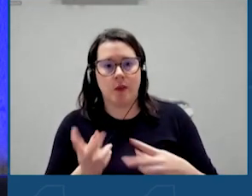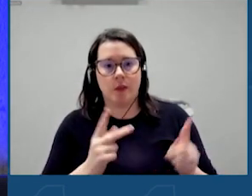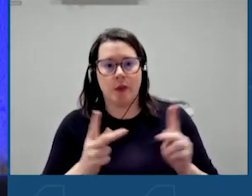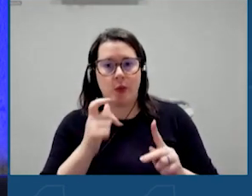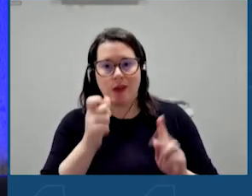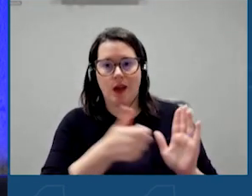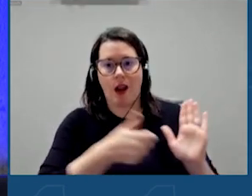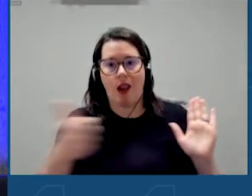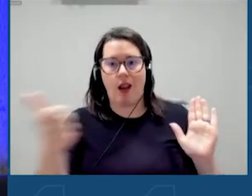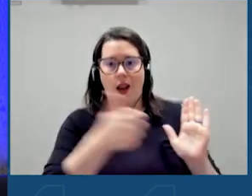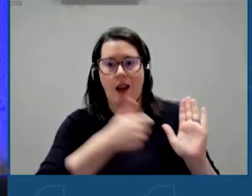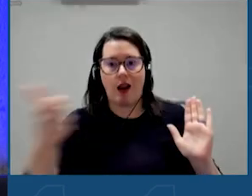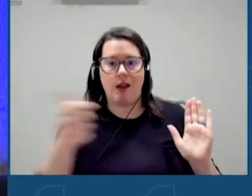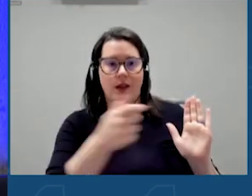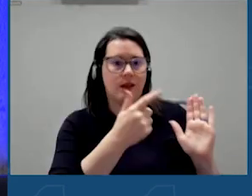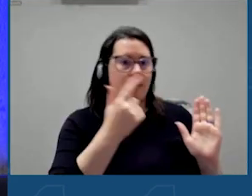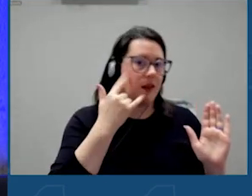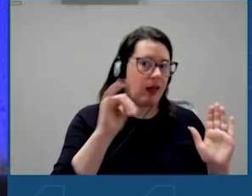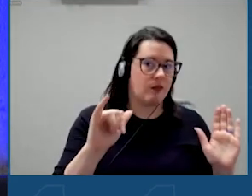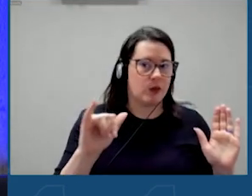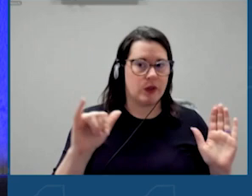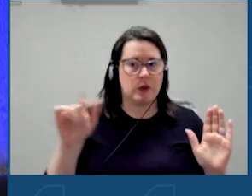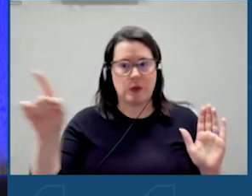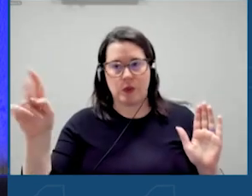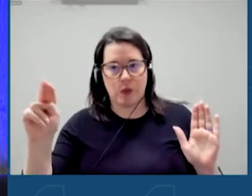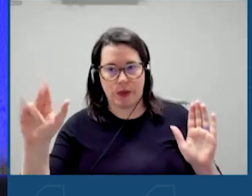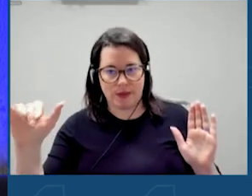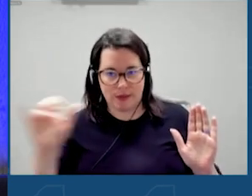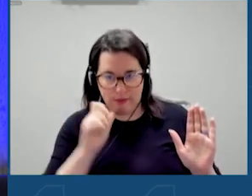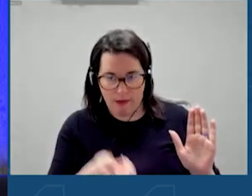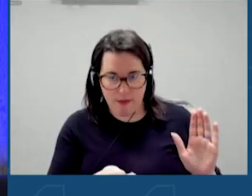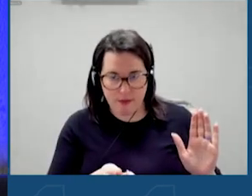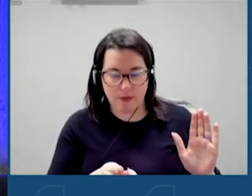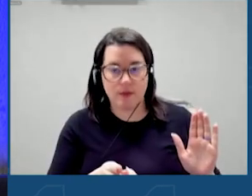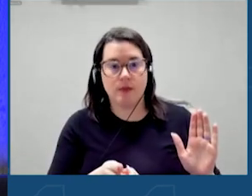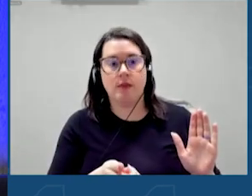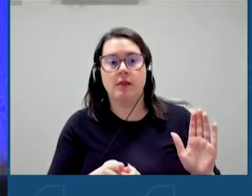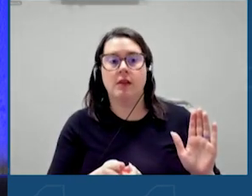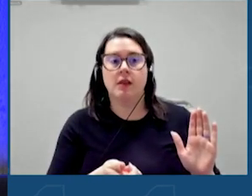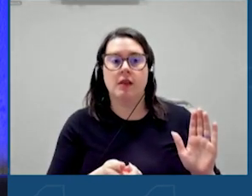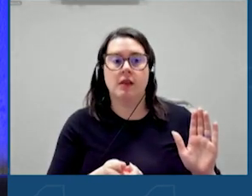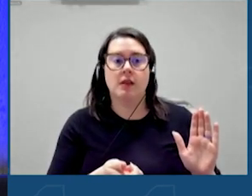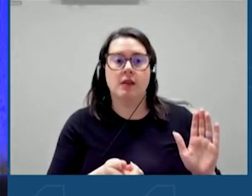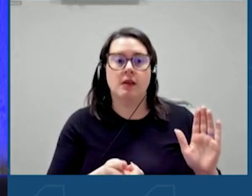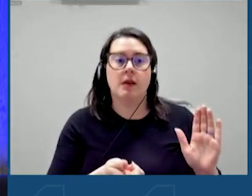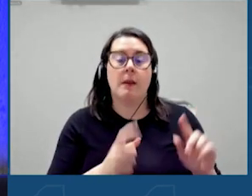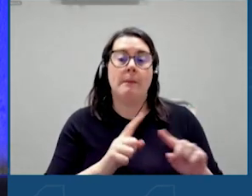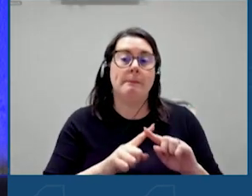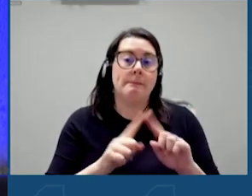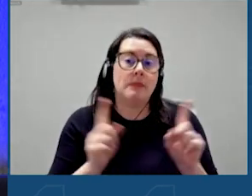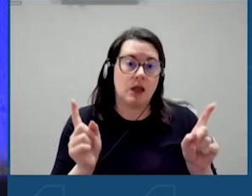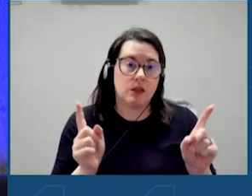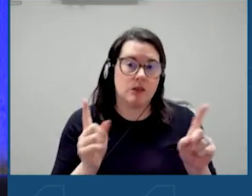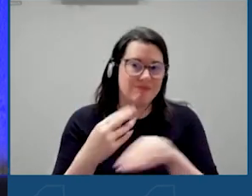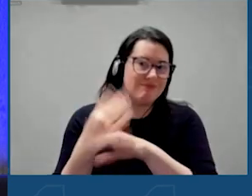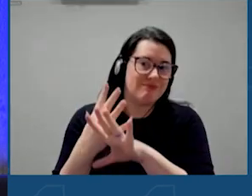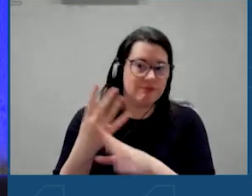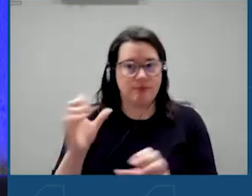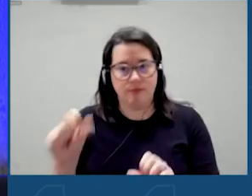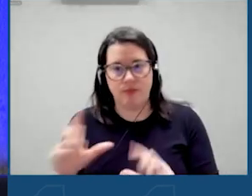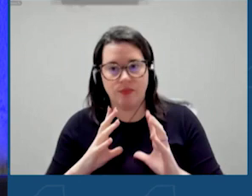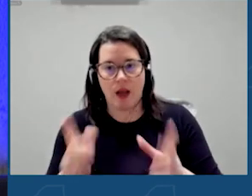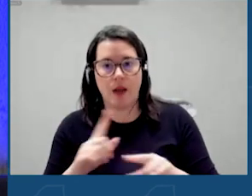from California to Long Island or New York City. Telecommute, maybe. But the